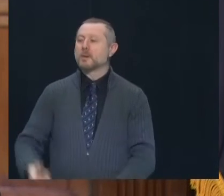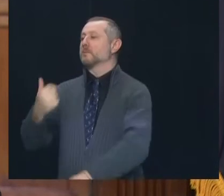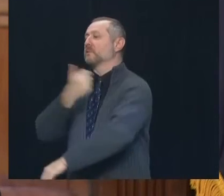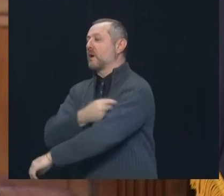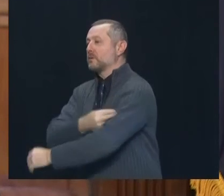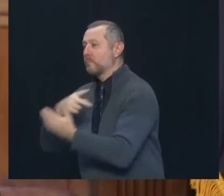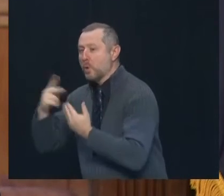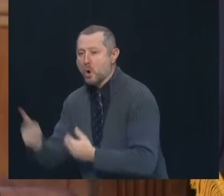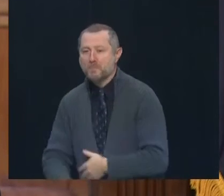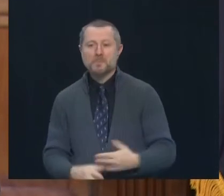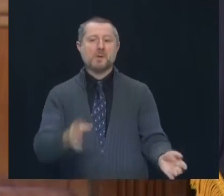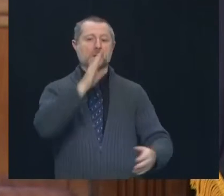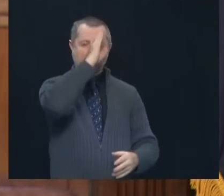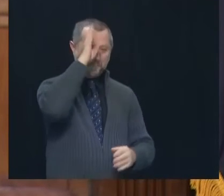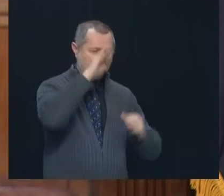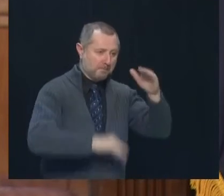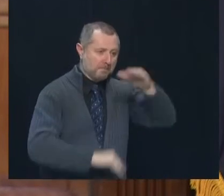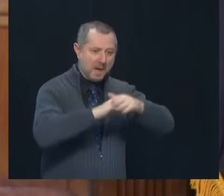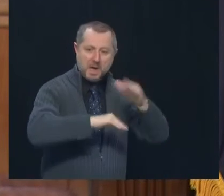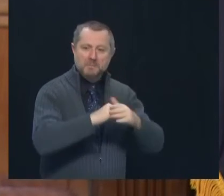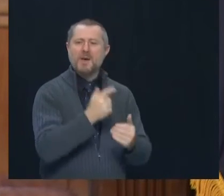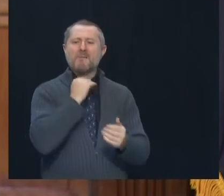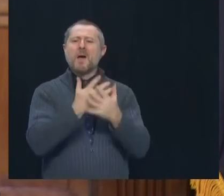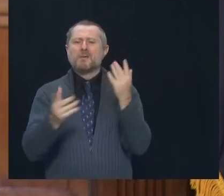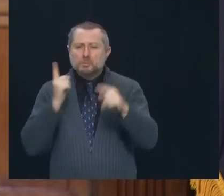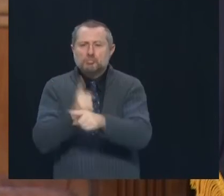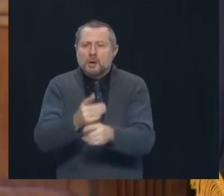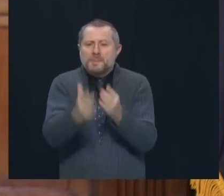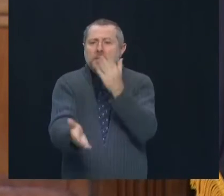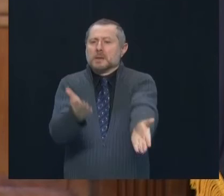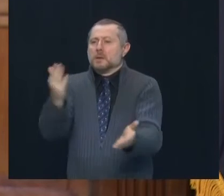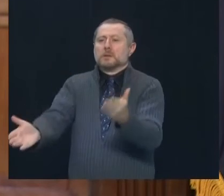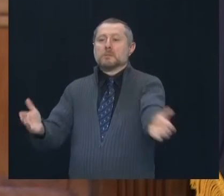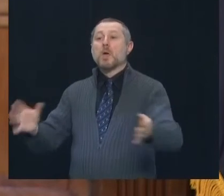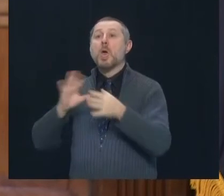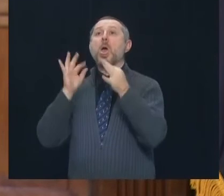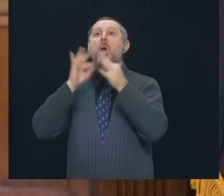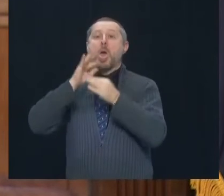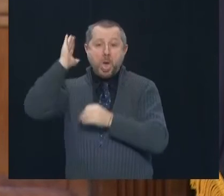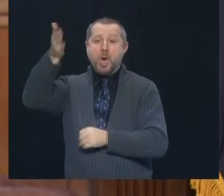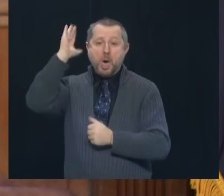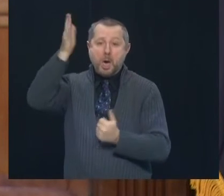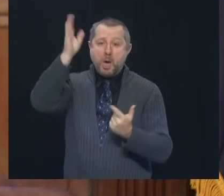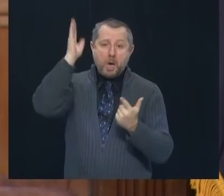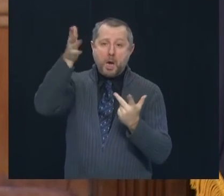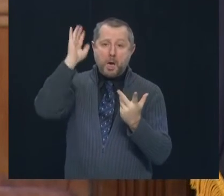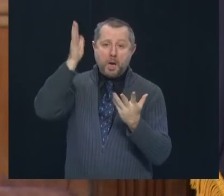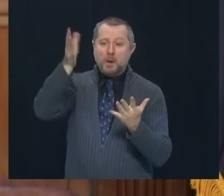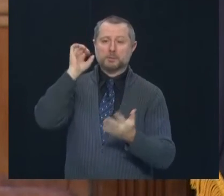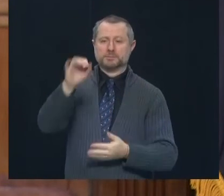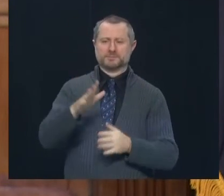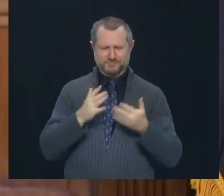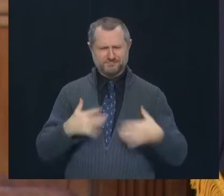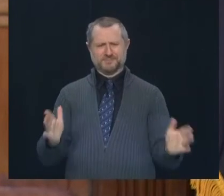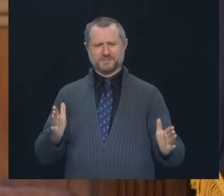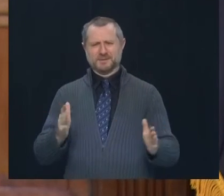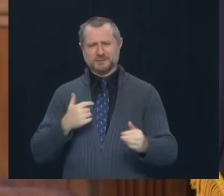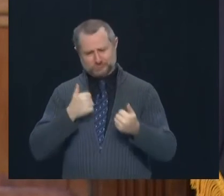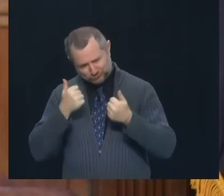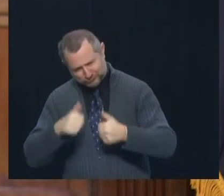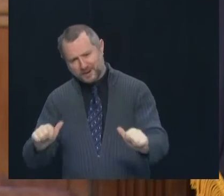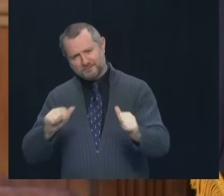capacity. That's right, you can talk about all of these things every time, and we try to. On the